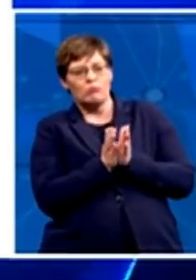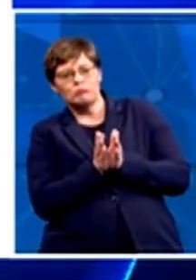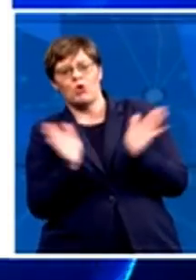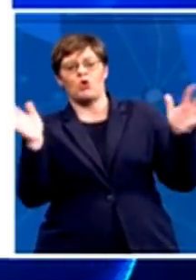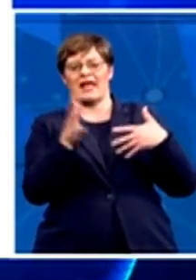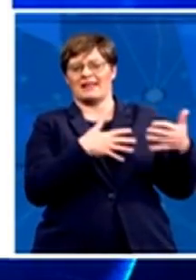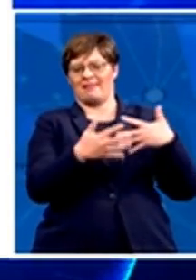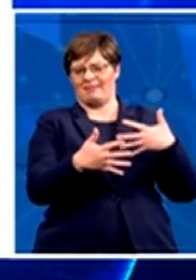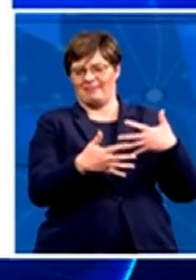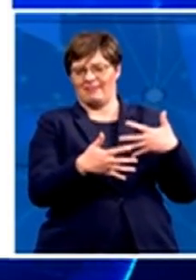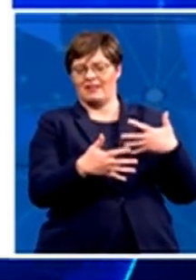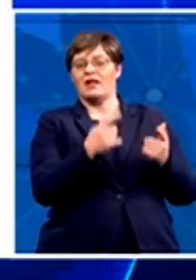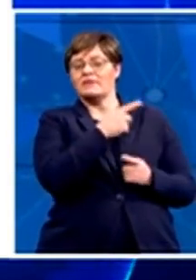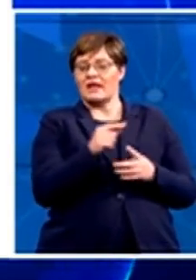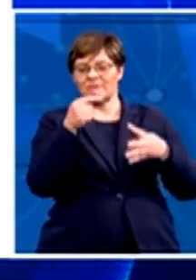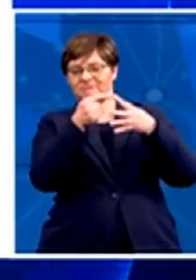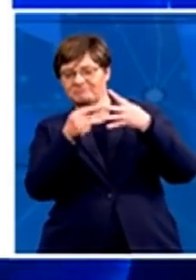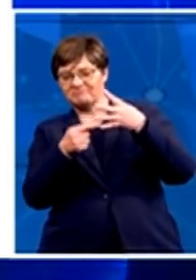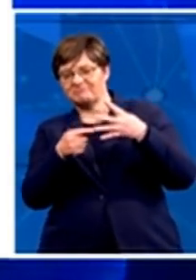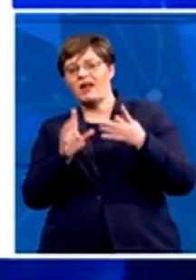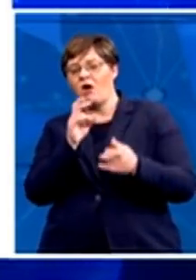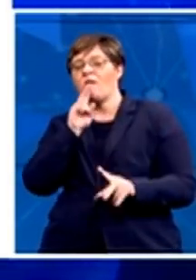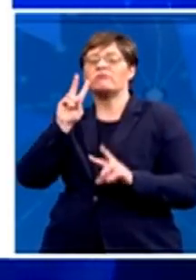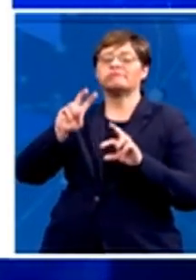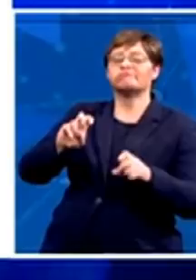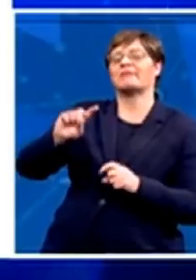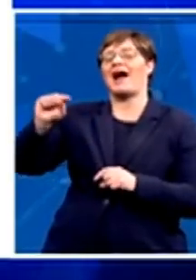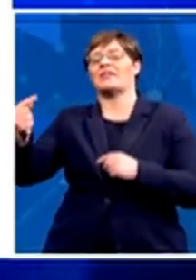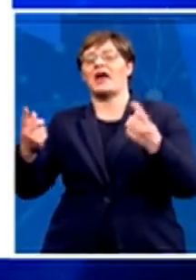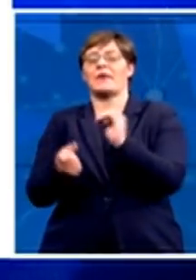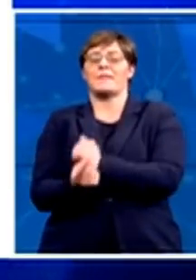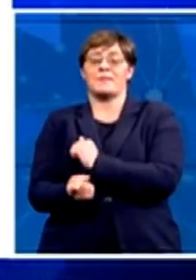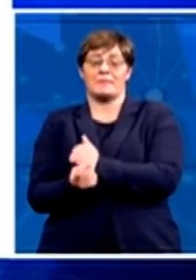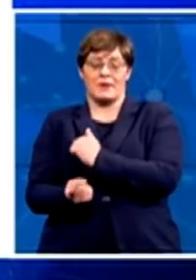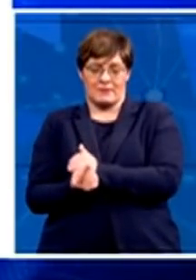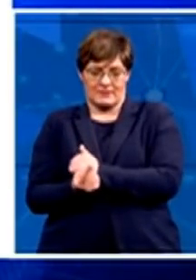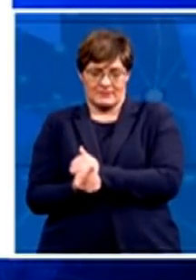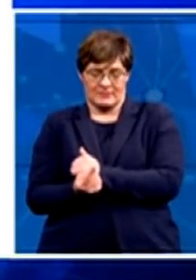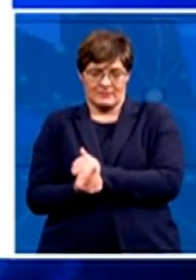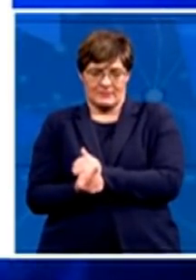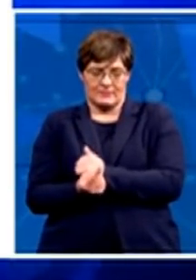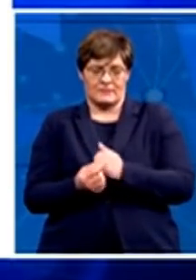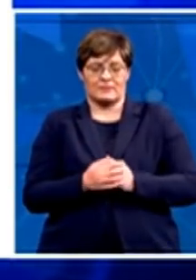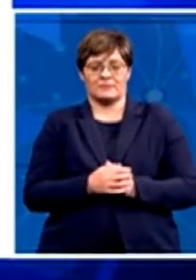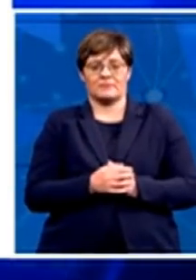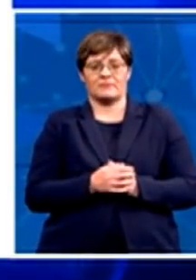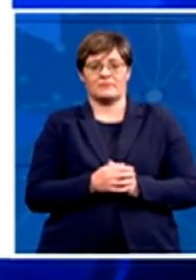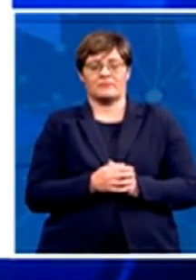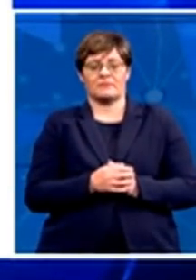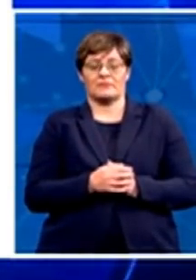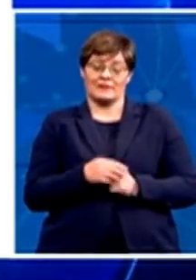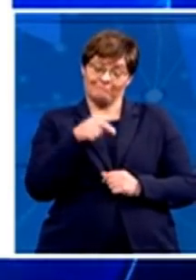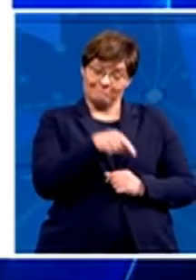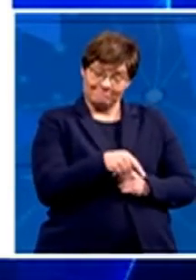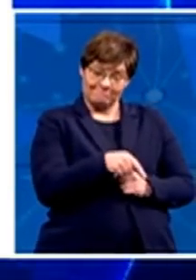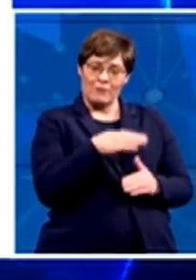or inquire on new things that come to light as it proceeds with its oversight. In this process, Chapter